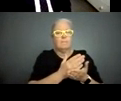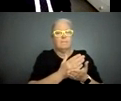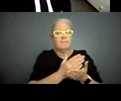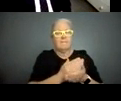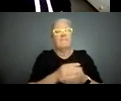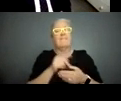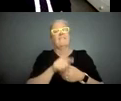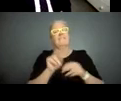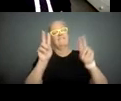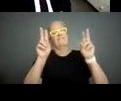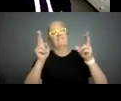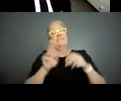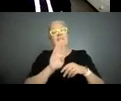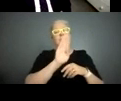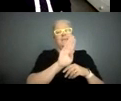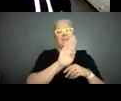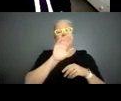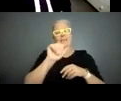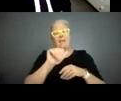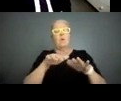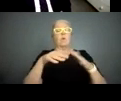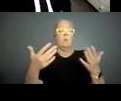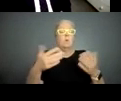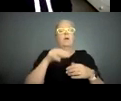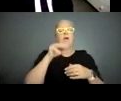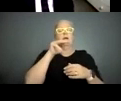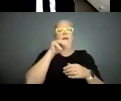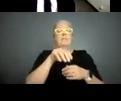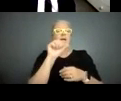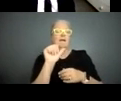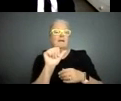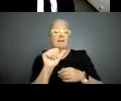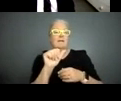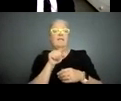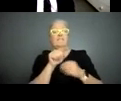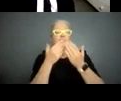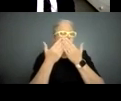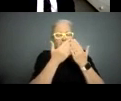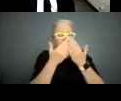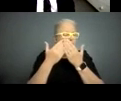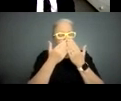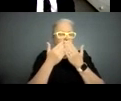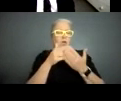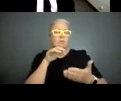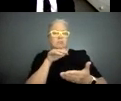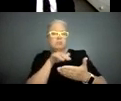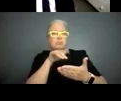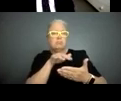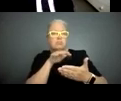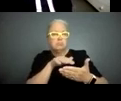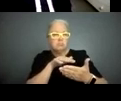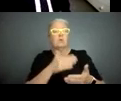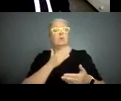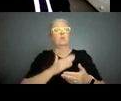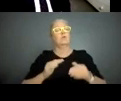courses, modules, did not look at understanding of disabilities, categories of disabilities, and what were the needs